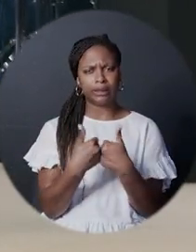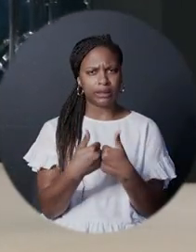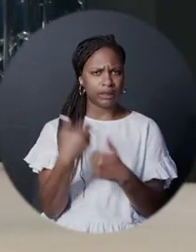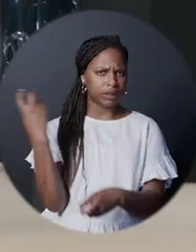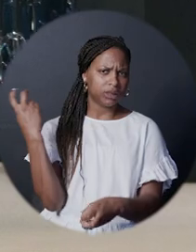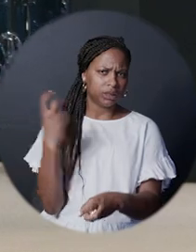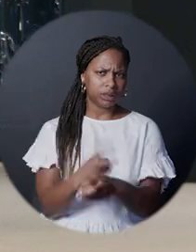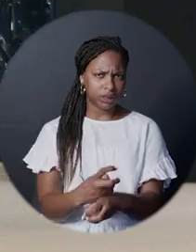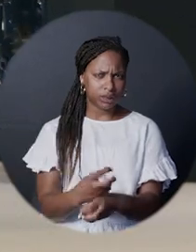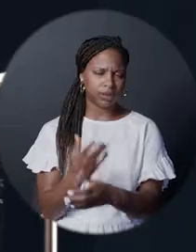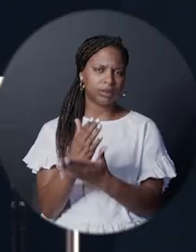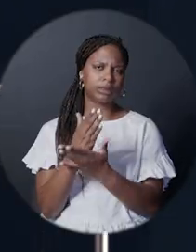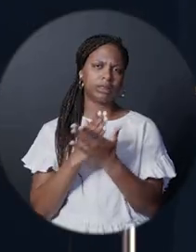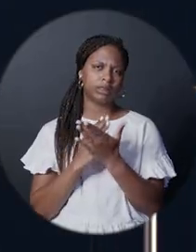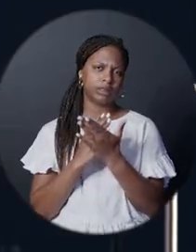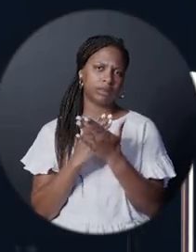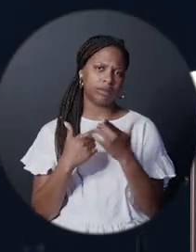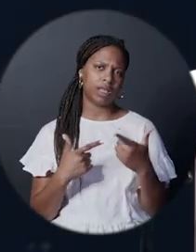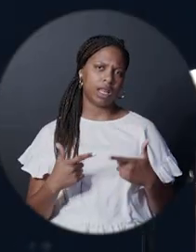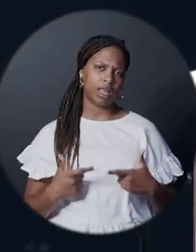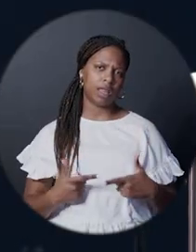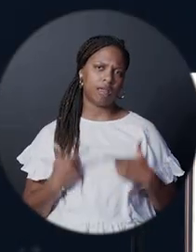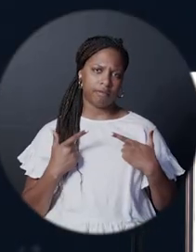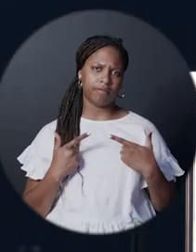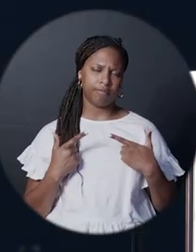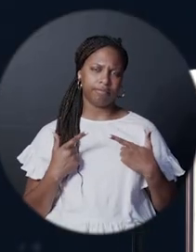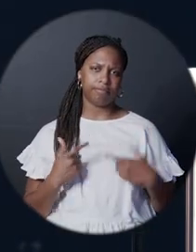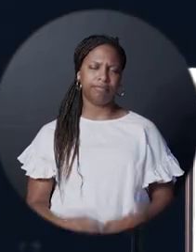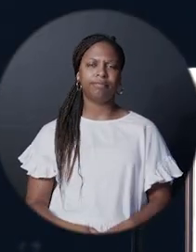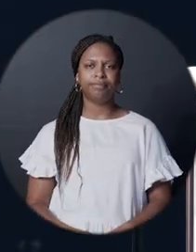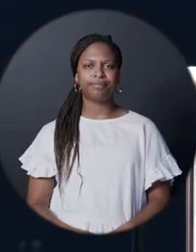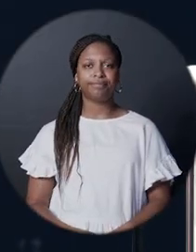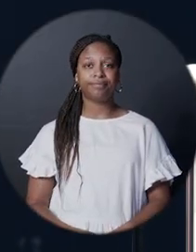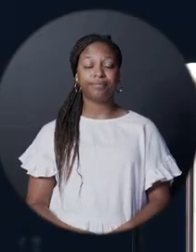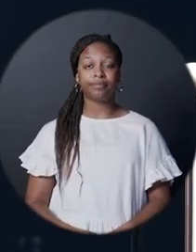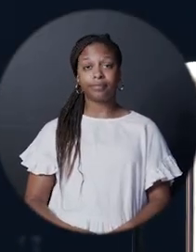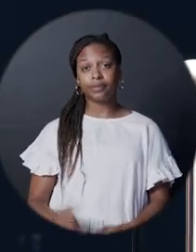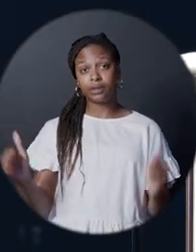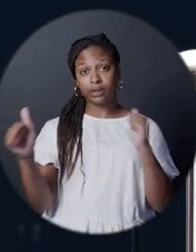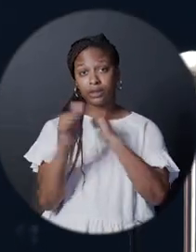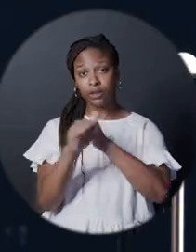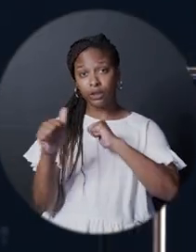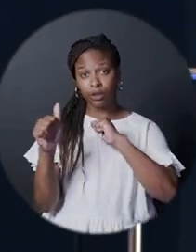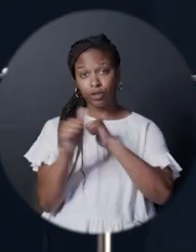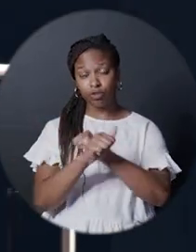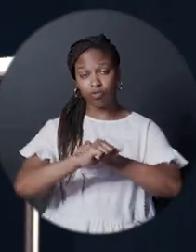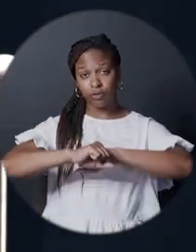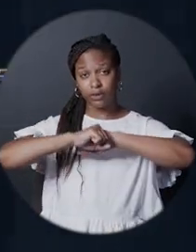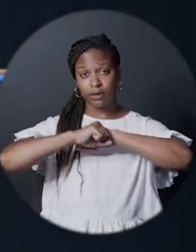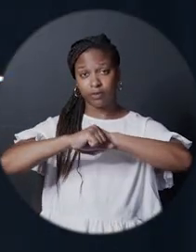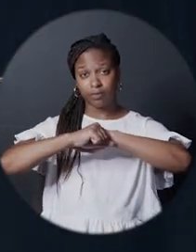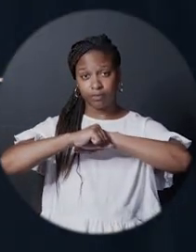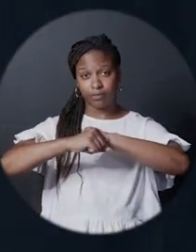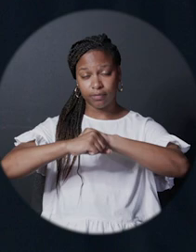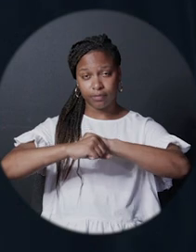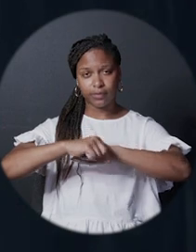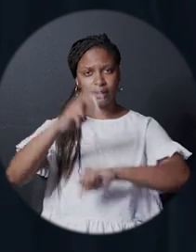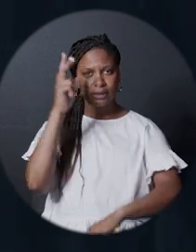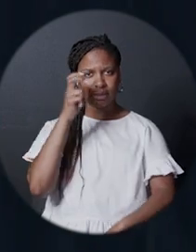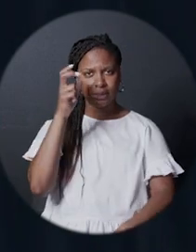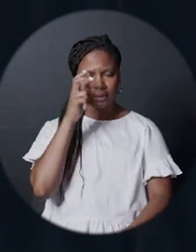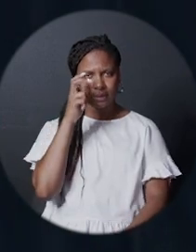part of any game, and it is the hardest part of life. The dangers